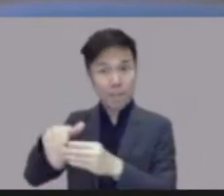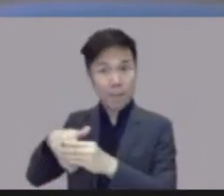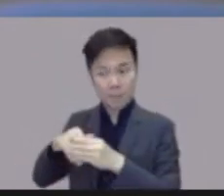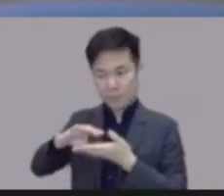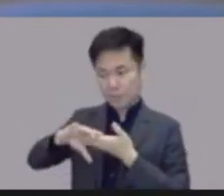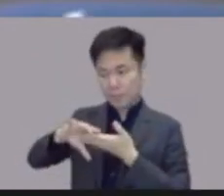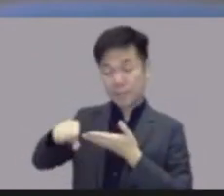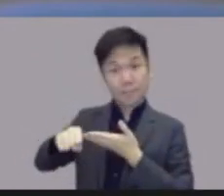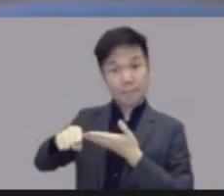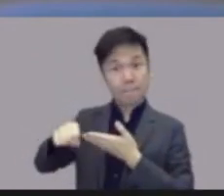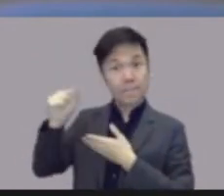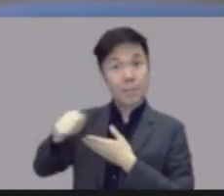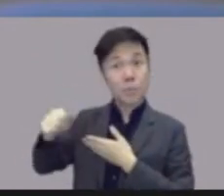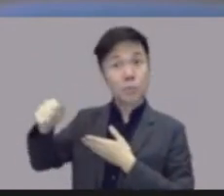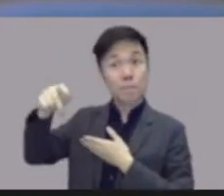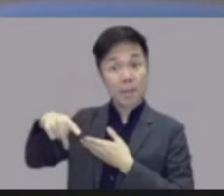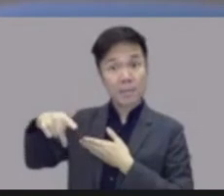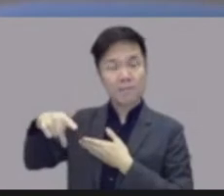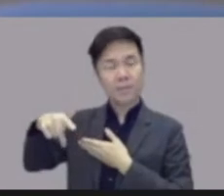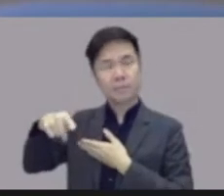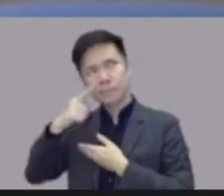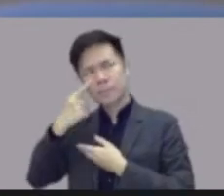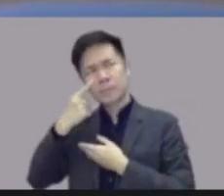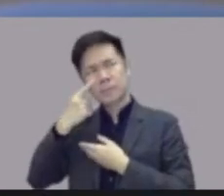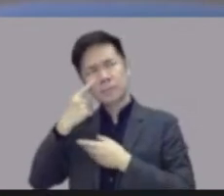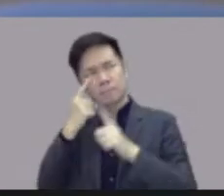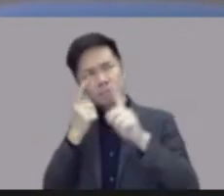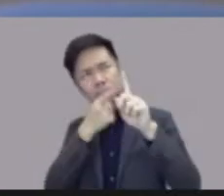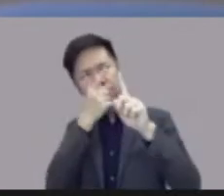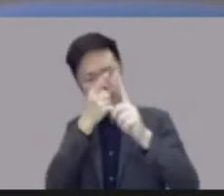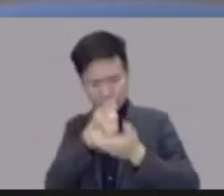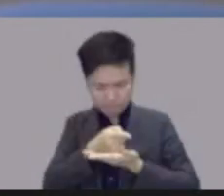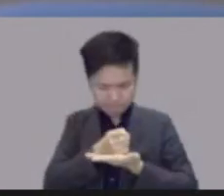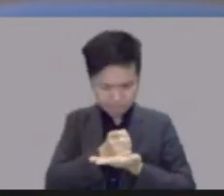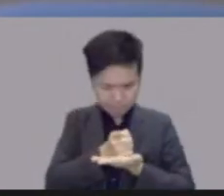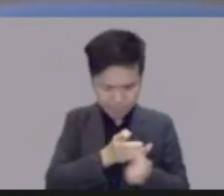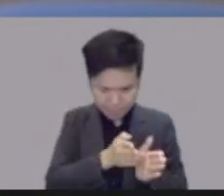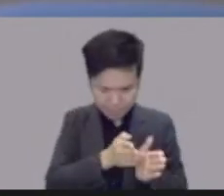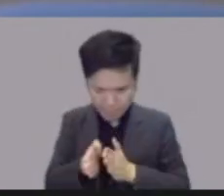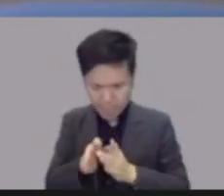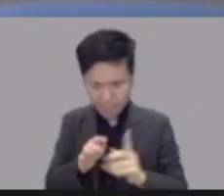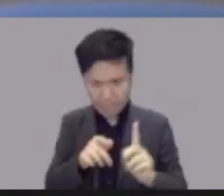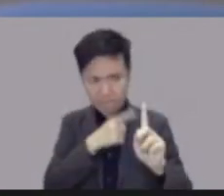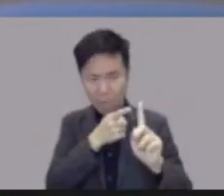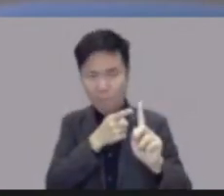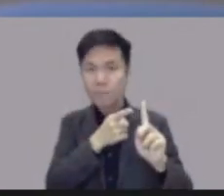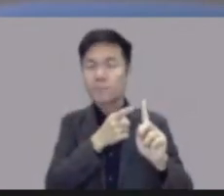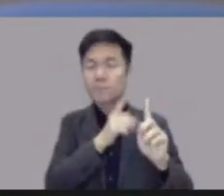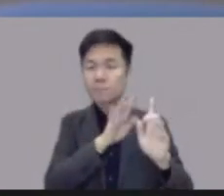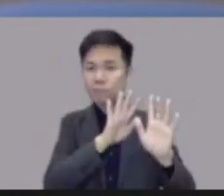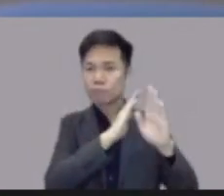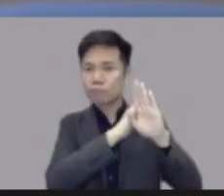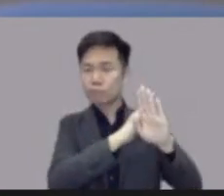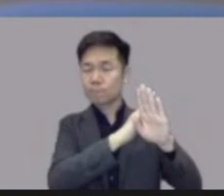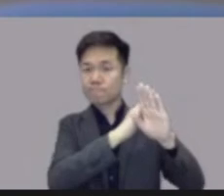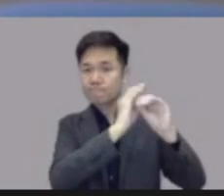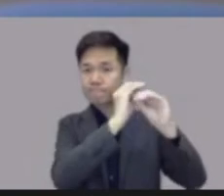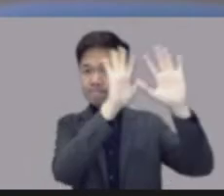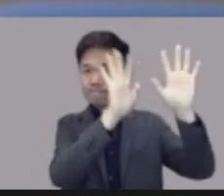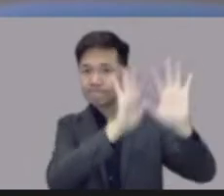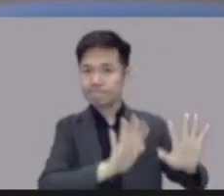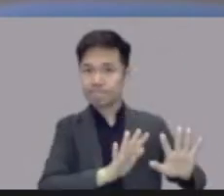road map for implementation in this context I really would like to thank